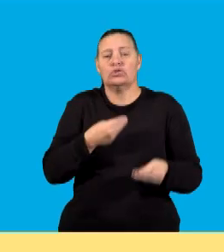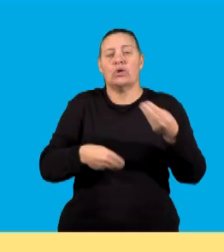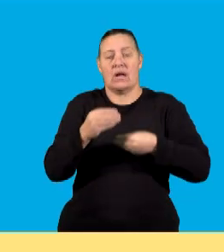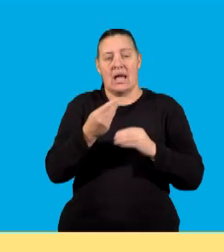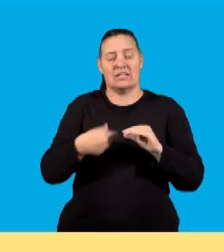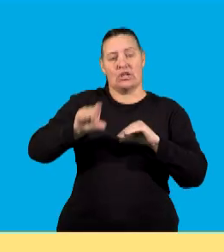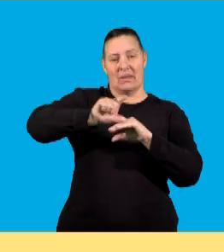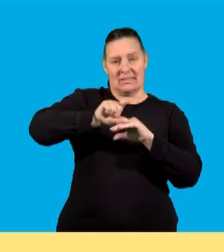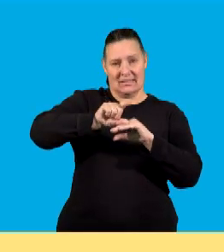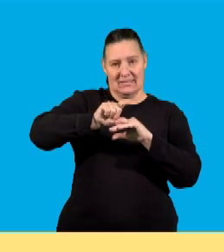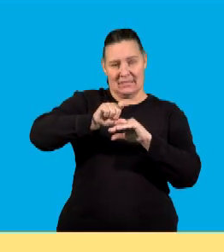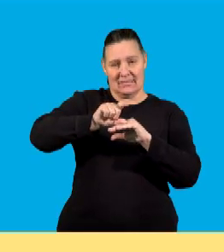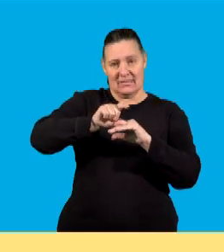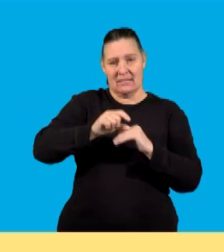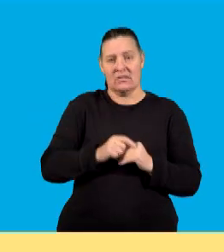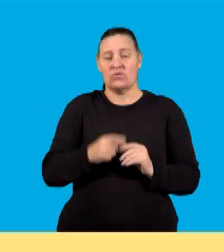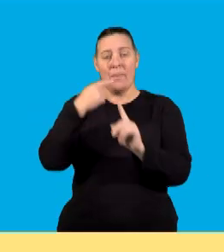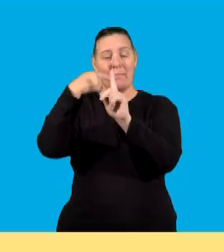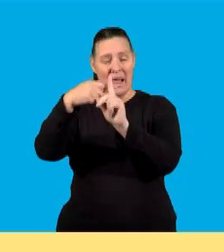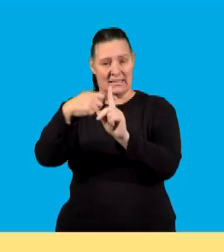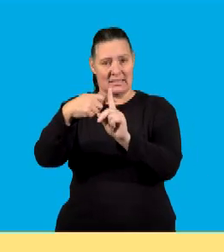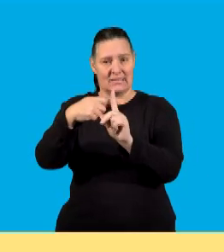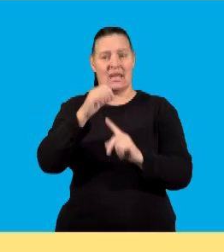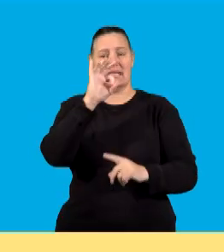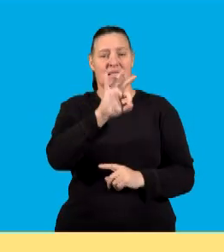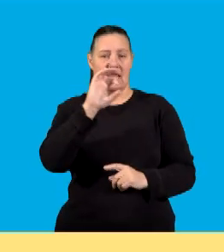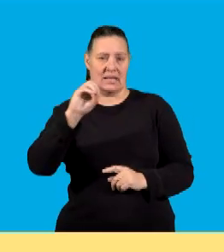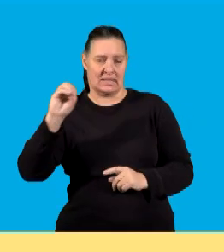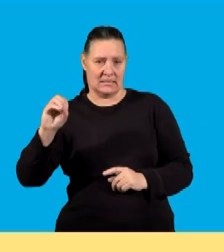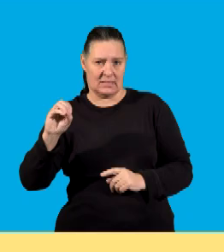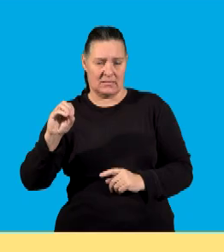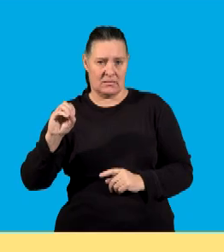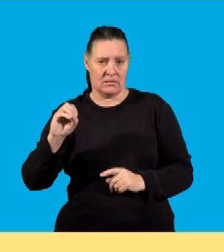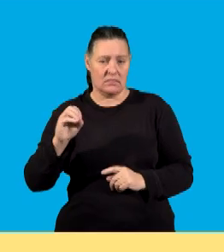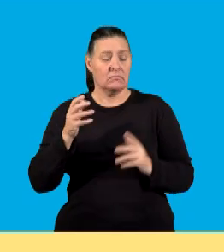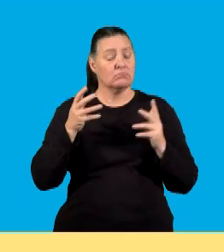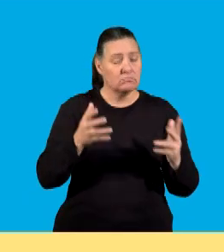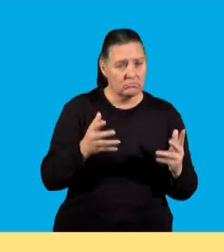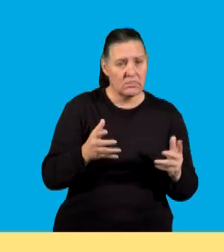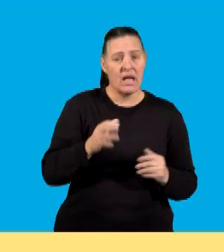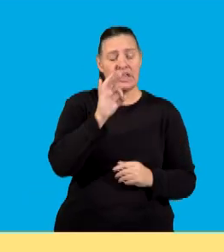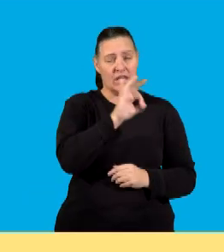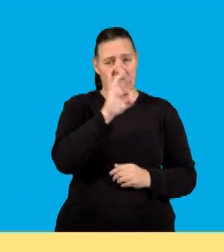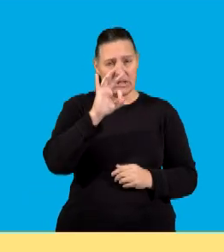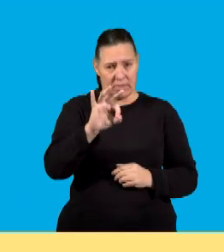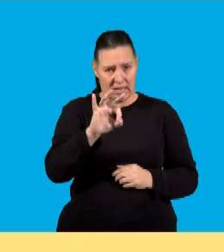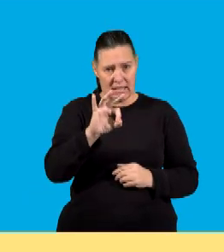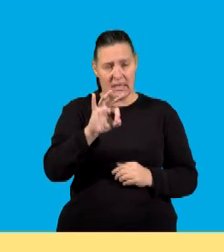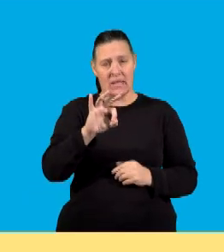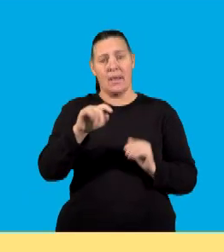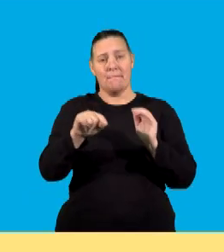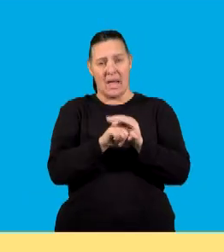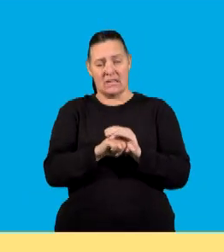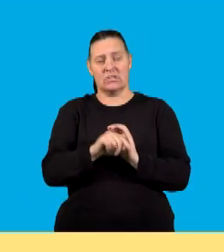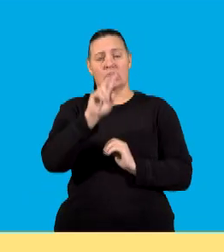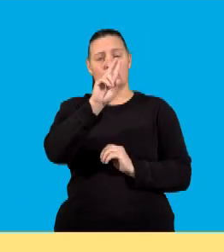trading stock surplus. So you see I'll come in and say plus 300, such that 33